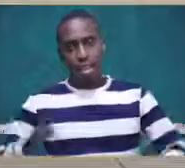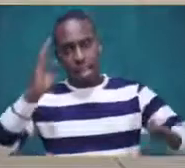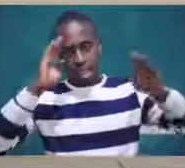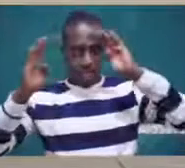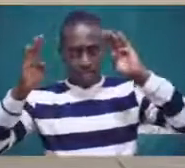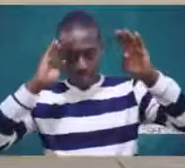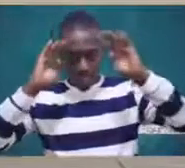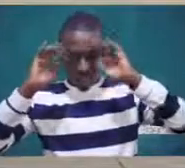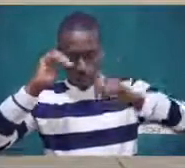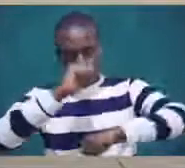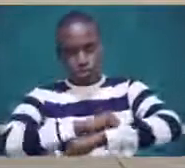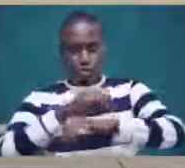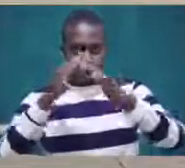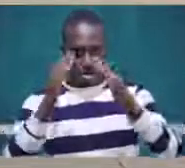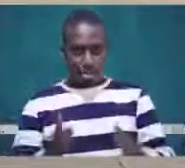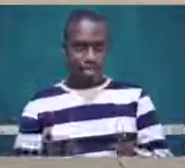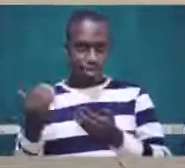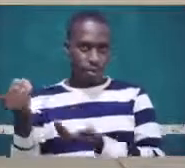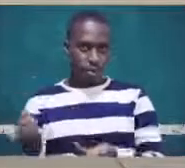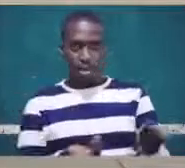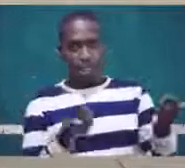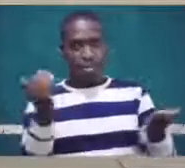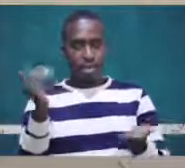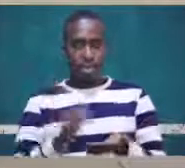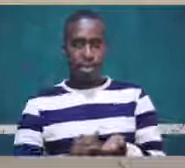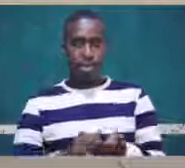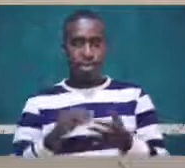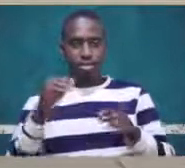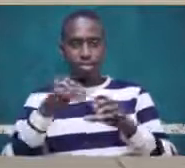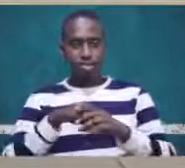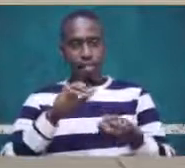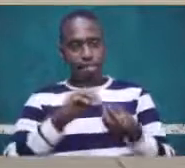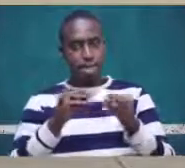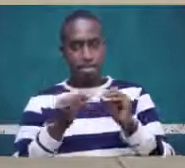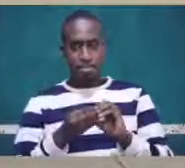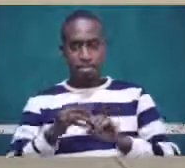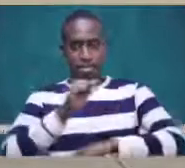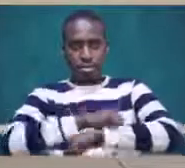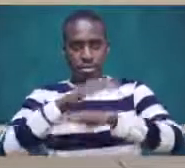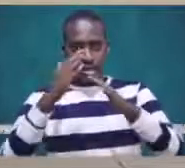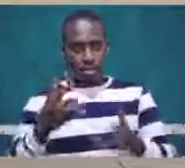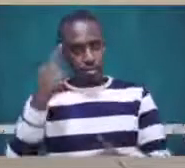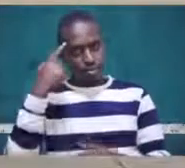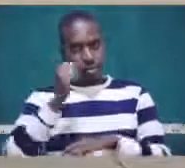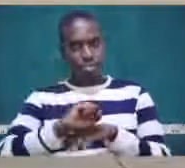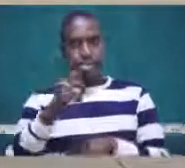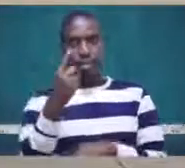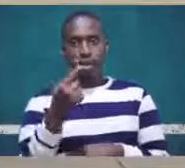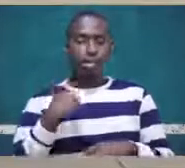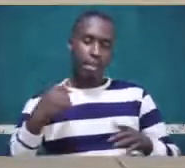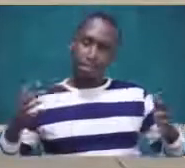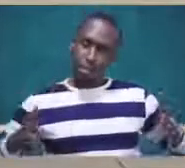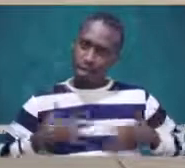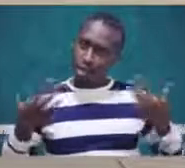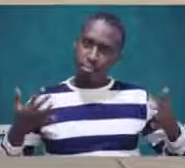dear wonderful students. Welcome again to mathematics class for senior ones. And I'm very happy